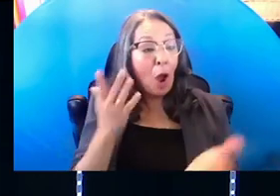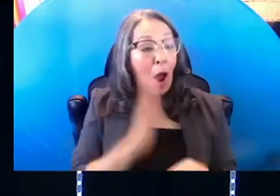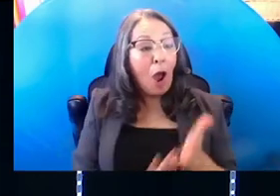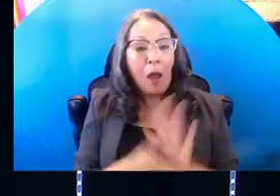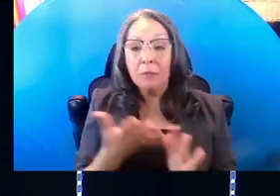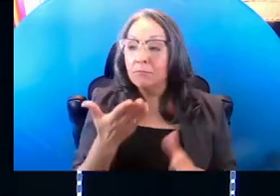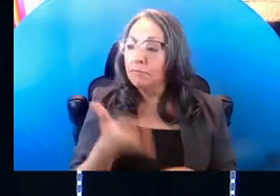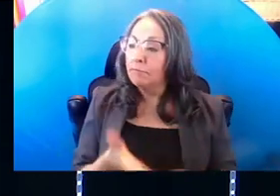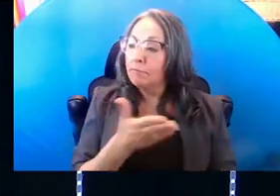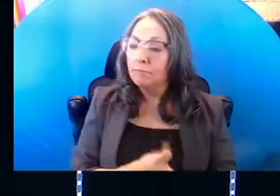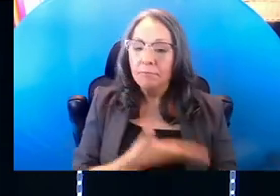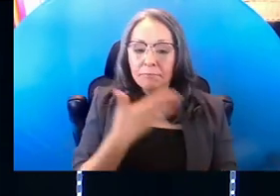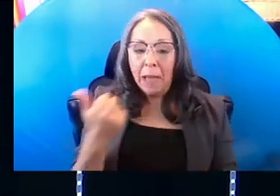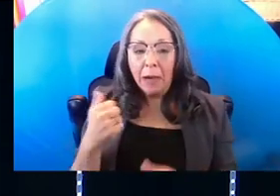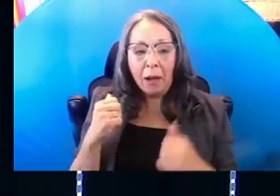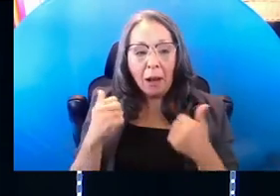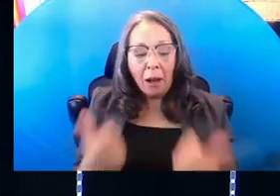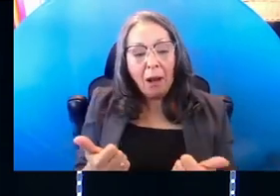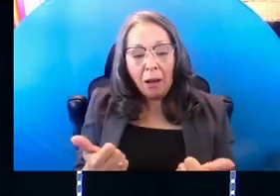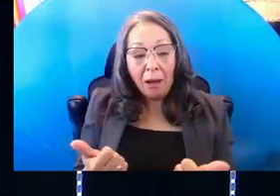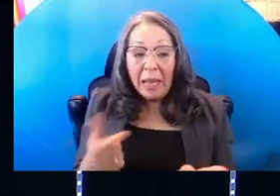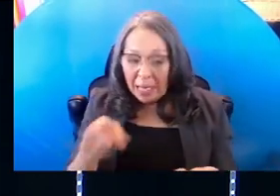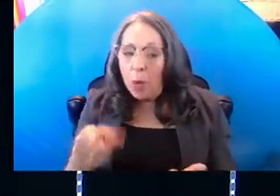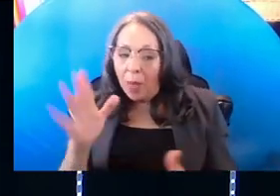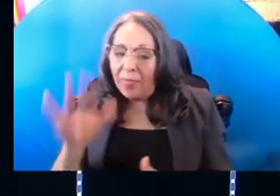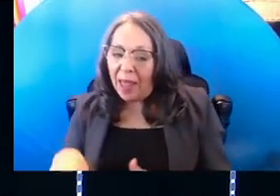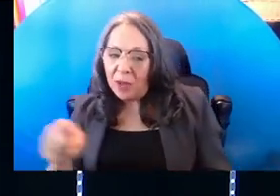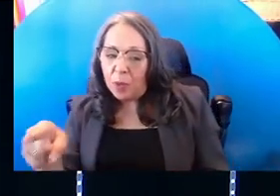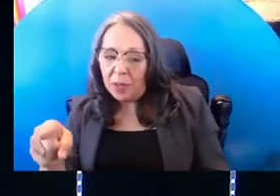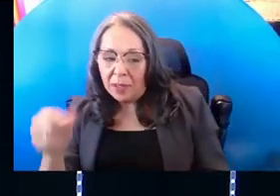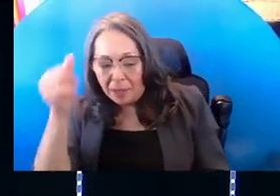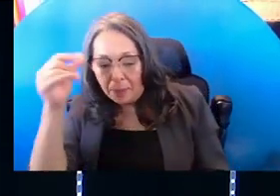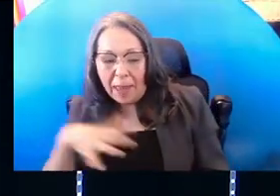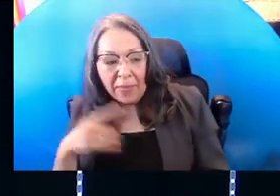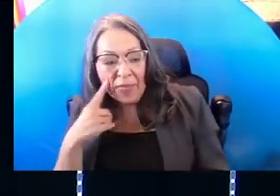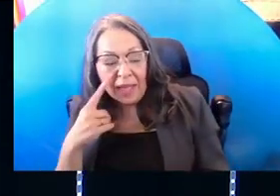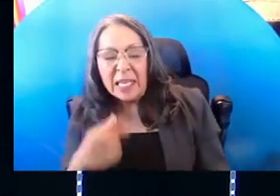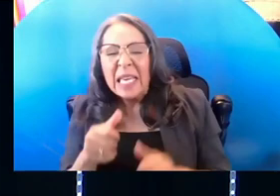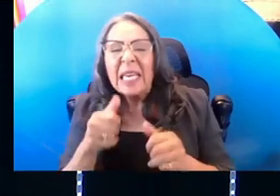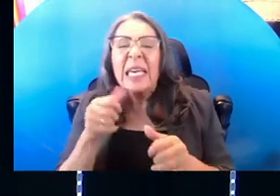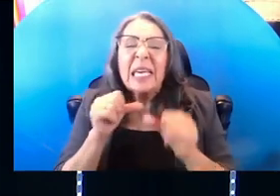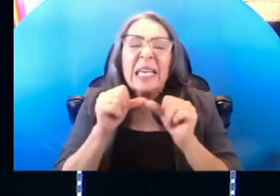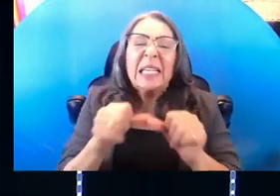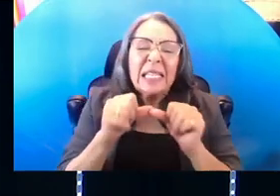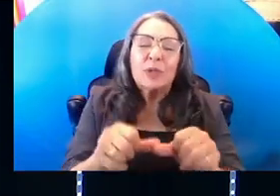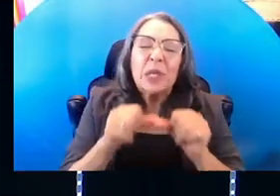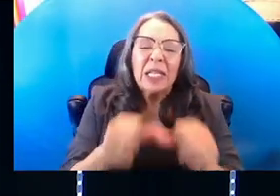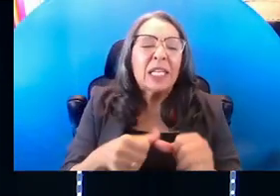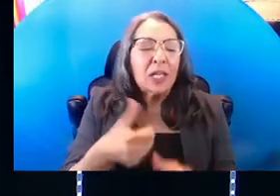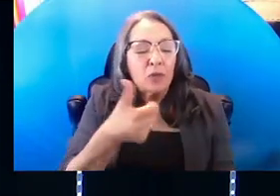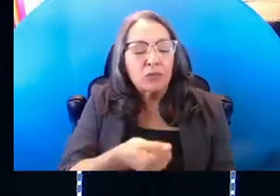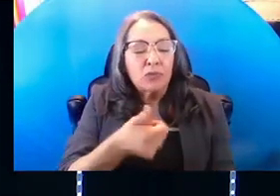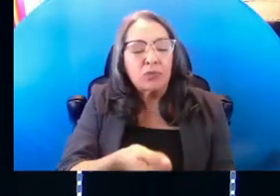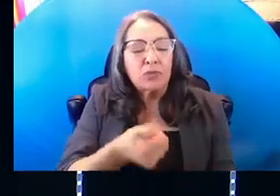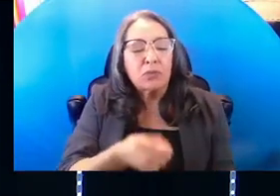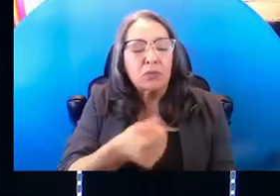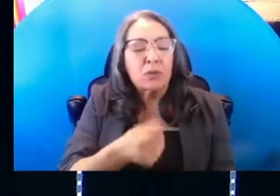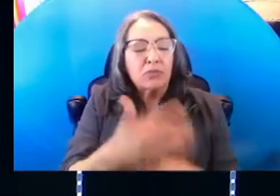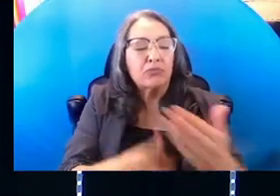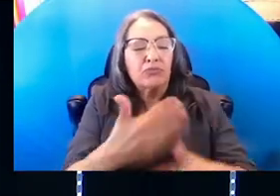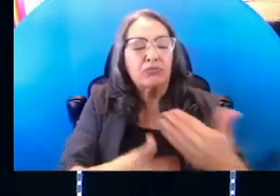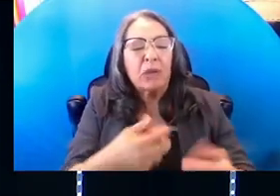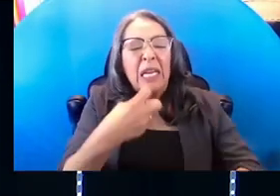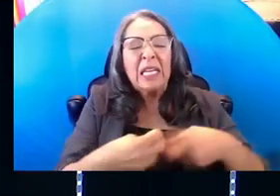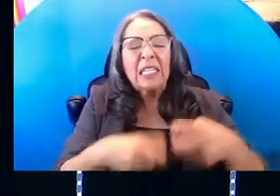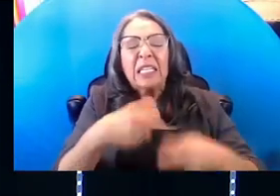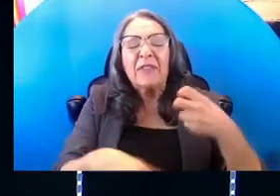all better. You know what I mean? And so he thinks, right? And he keeps doing that. And he just gets to skip through all the hard times that